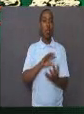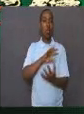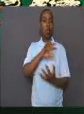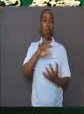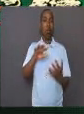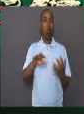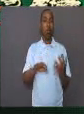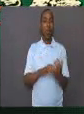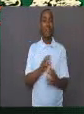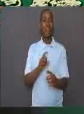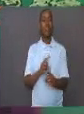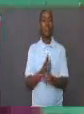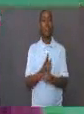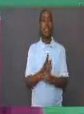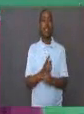food web.